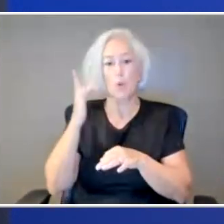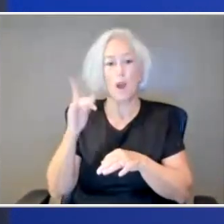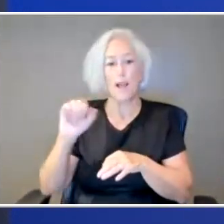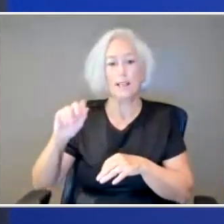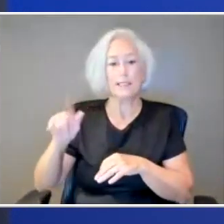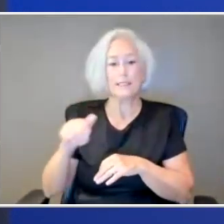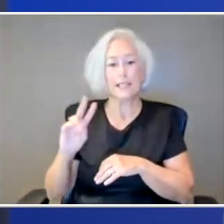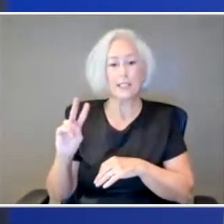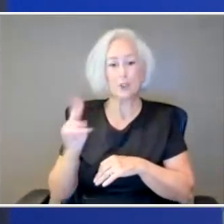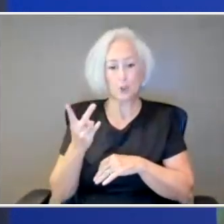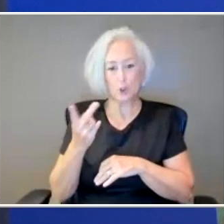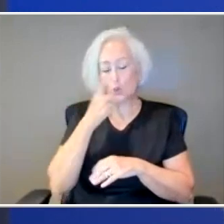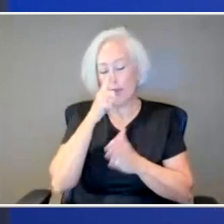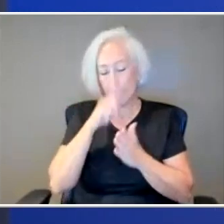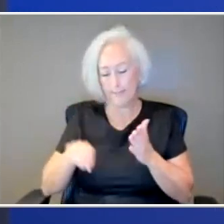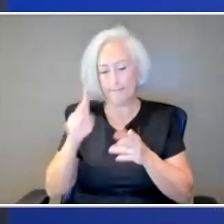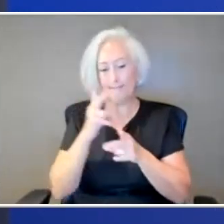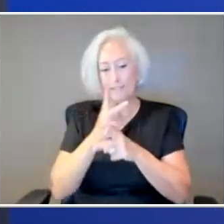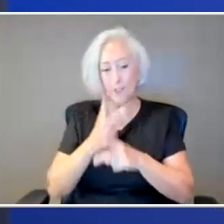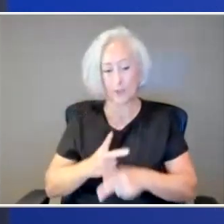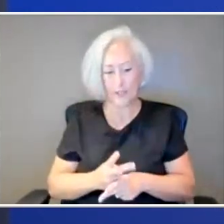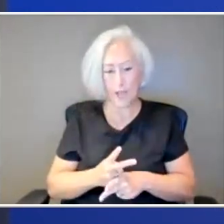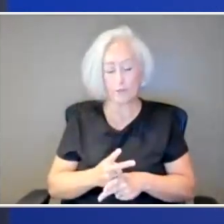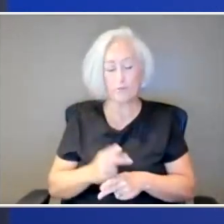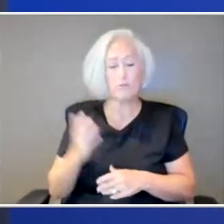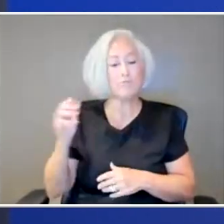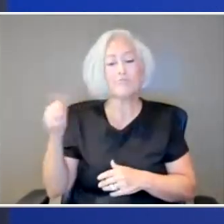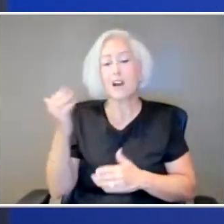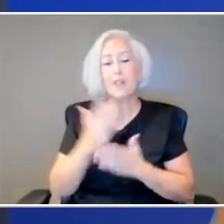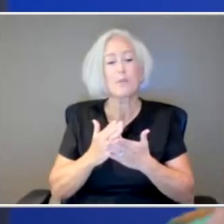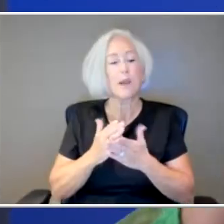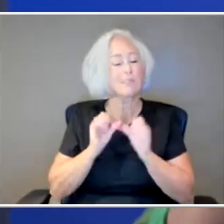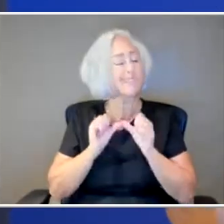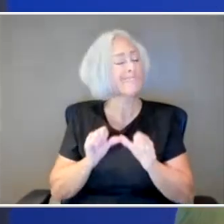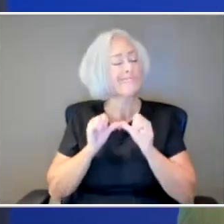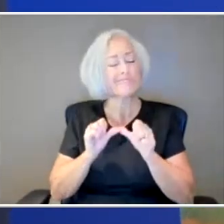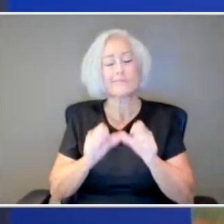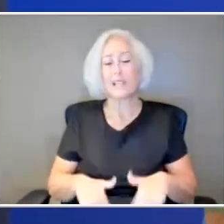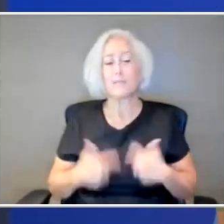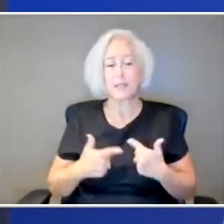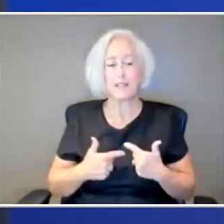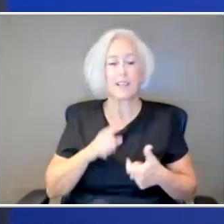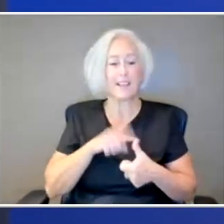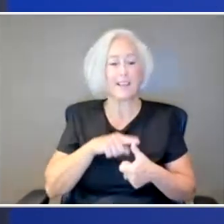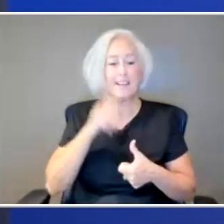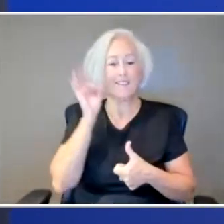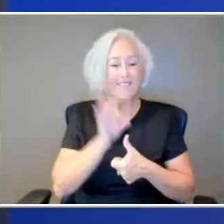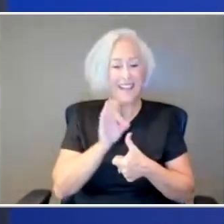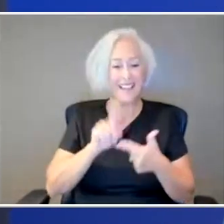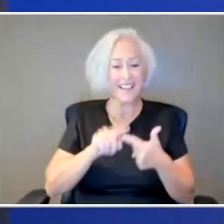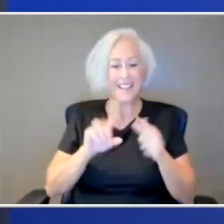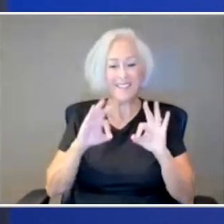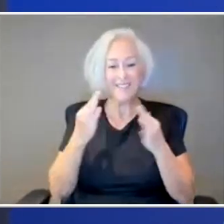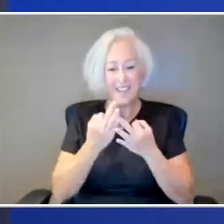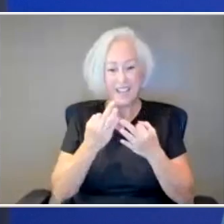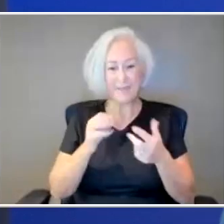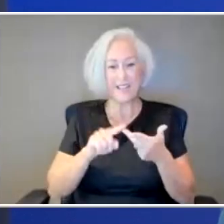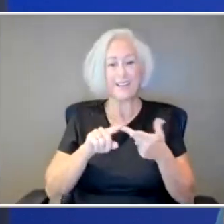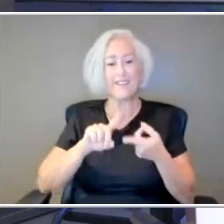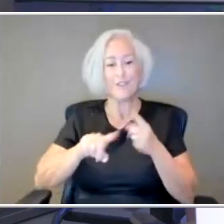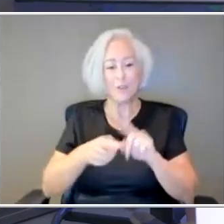looked into. And then the other part is just keep living life. You have faith, family, friends, and fun, and just keep enjoying